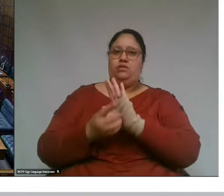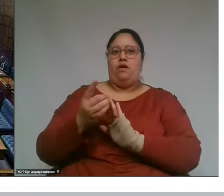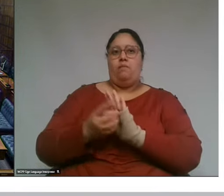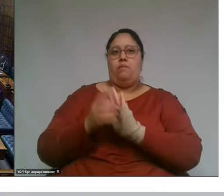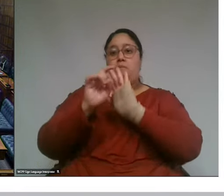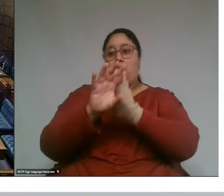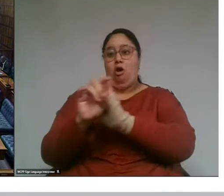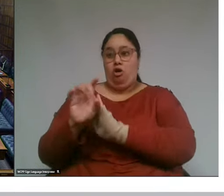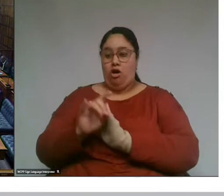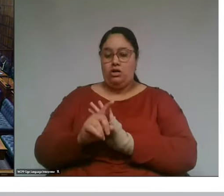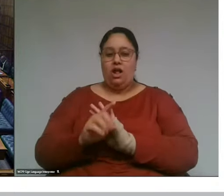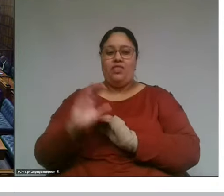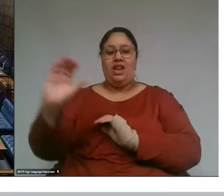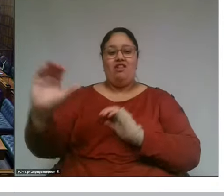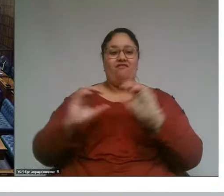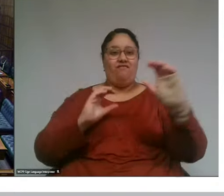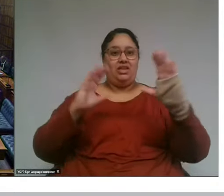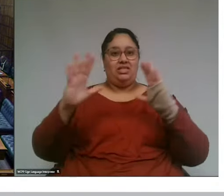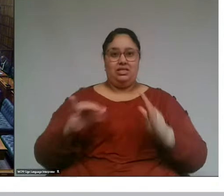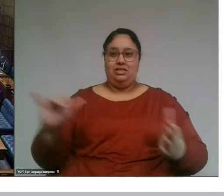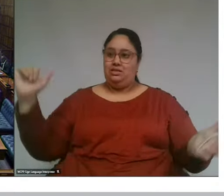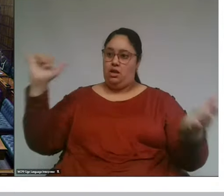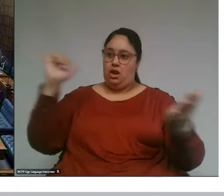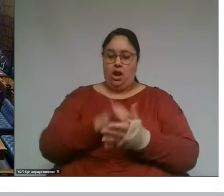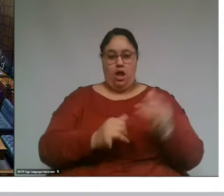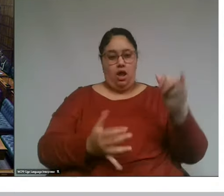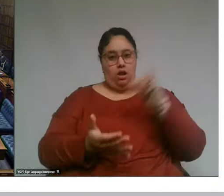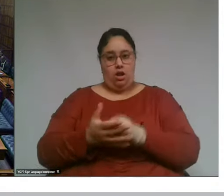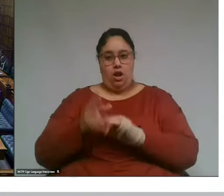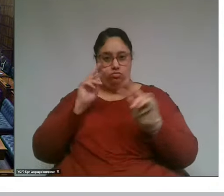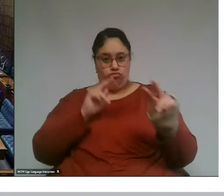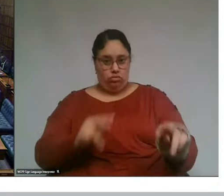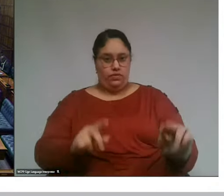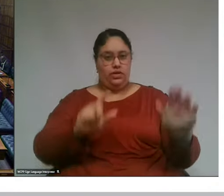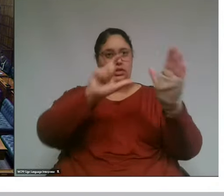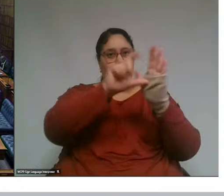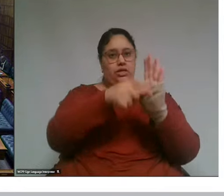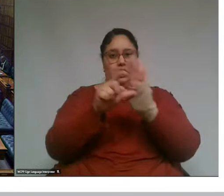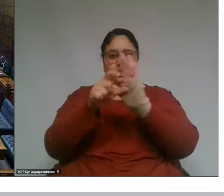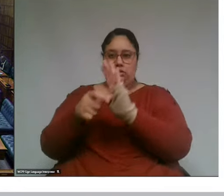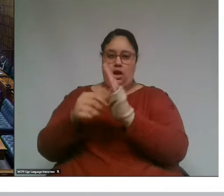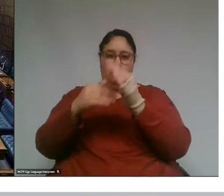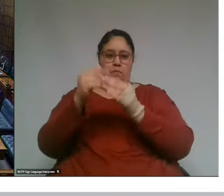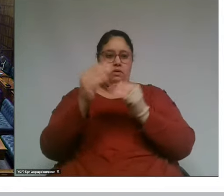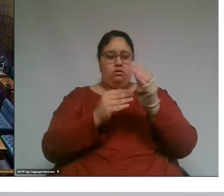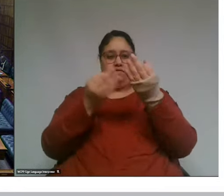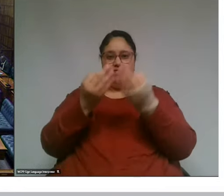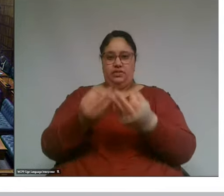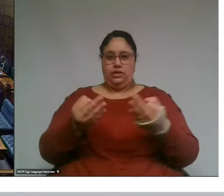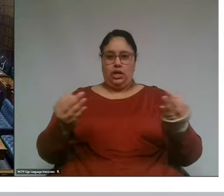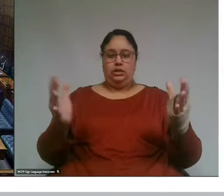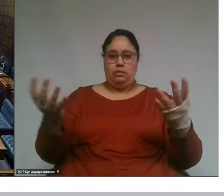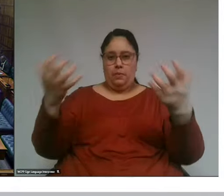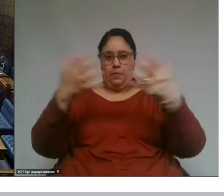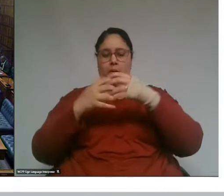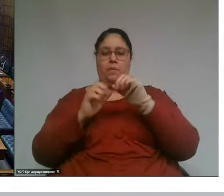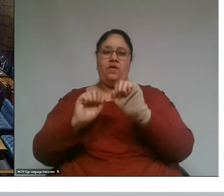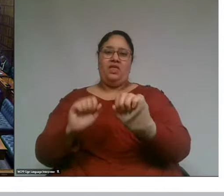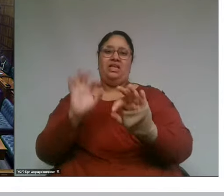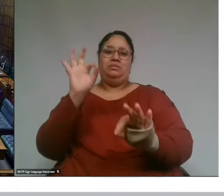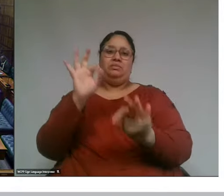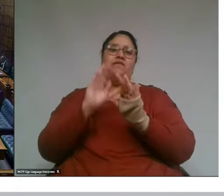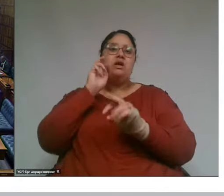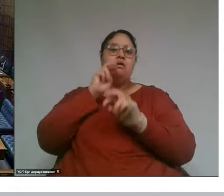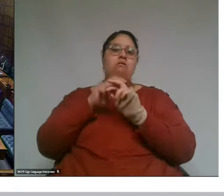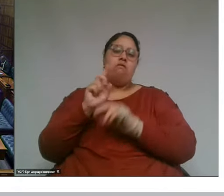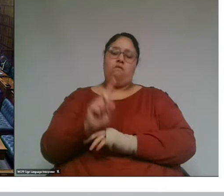and then as investors land they would then design and build their facility in accordance with their specifications and